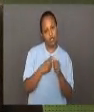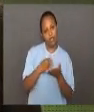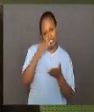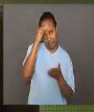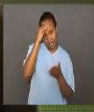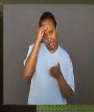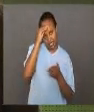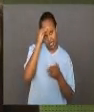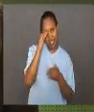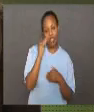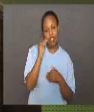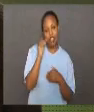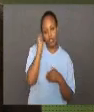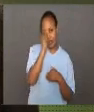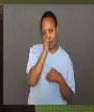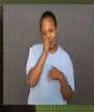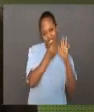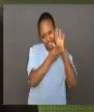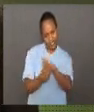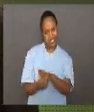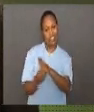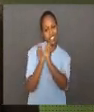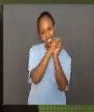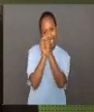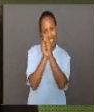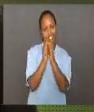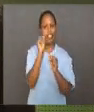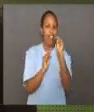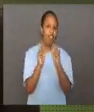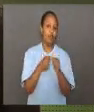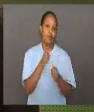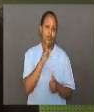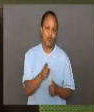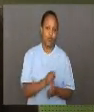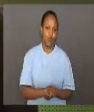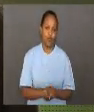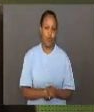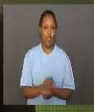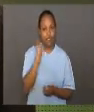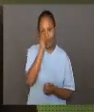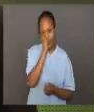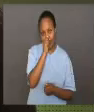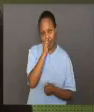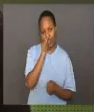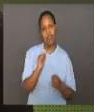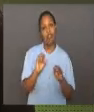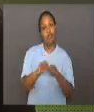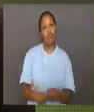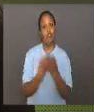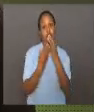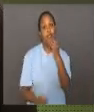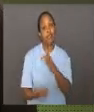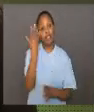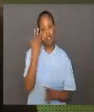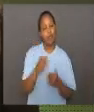Students, this is the end of our first lesson on the history of oppression in Ethiopia. We will learn about the outbreak